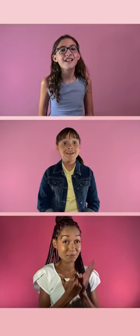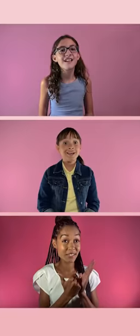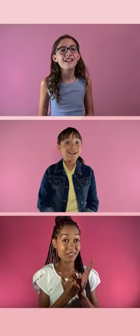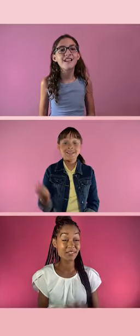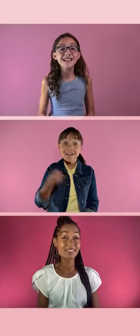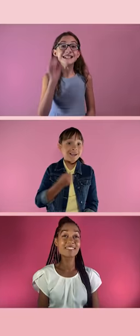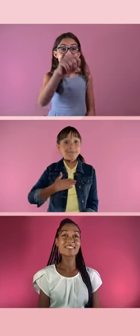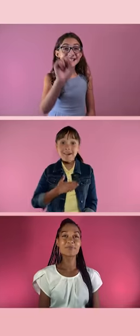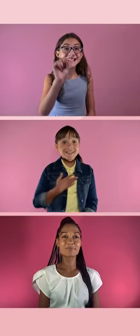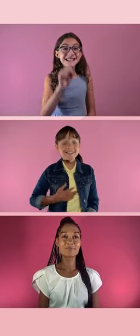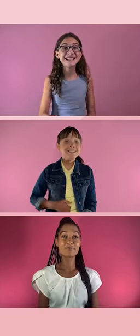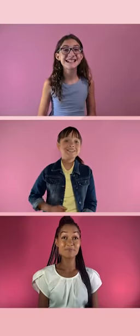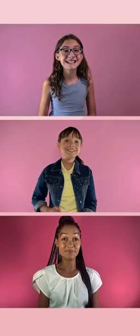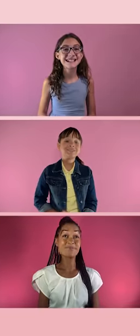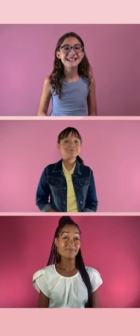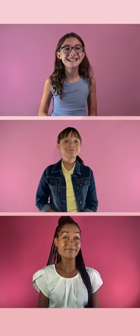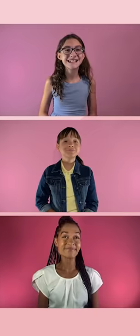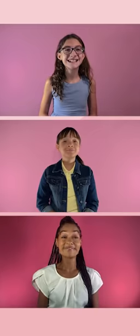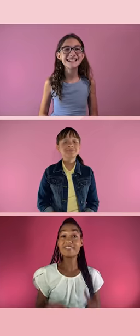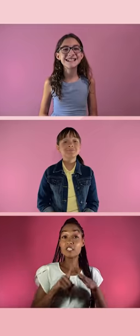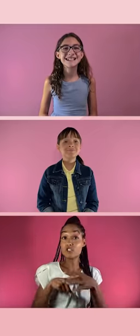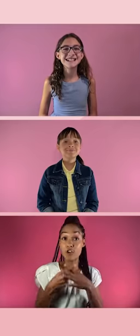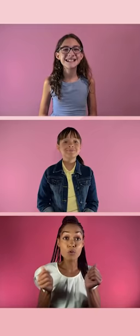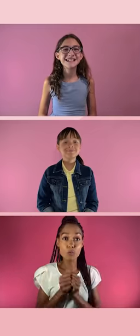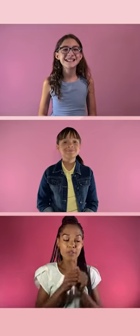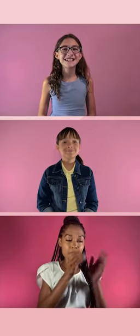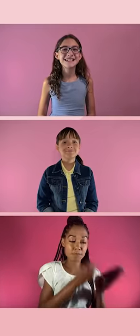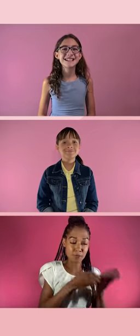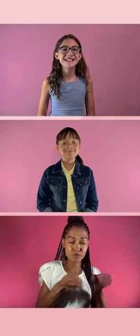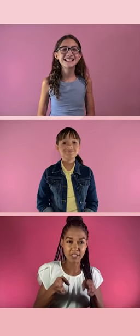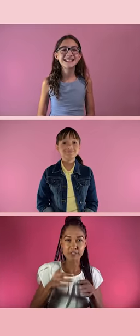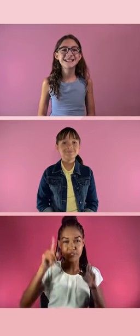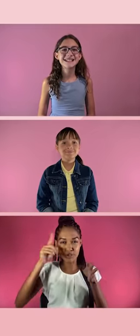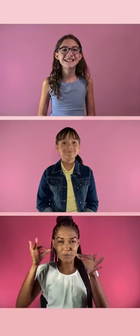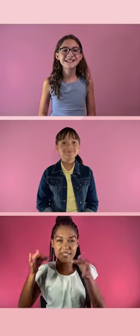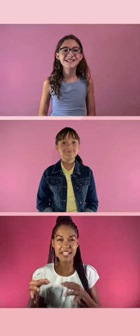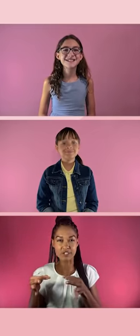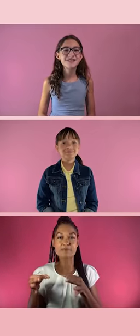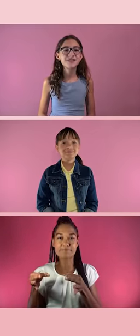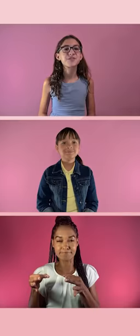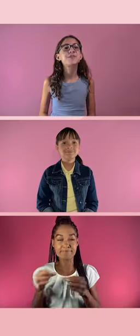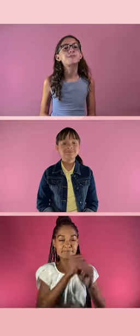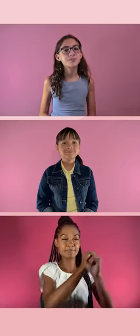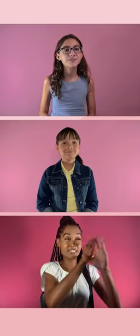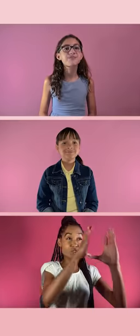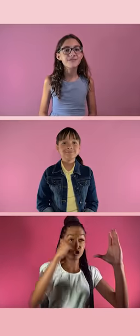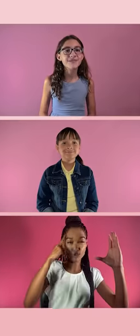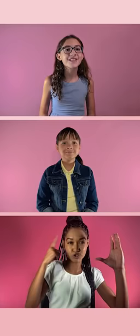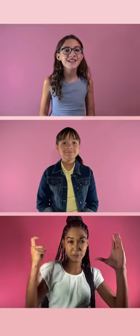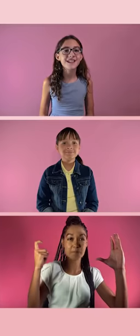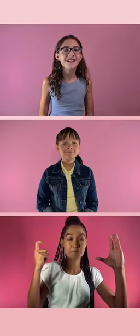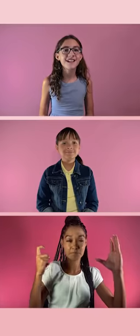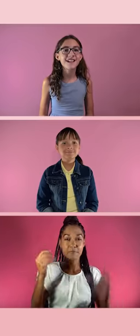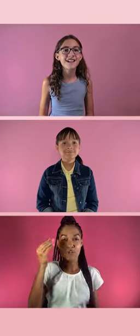recipe? Yes, please! Well, you start off with preparation and determination. You picture the dream